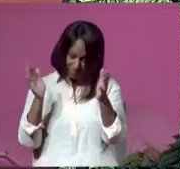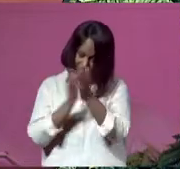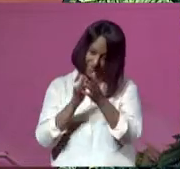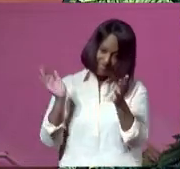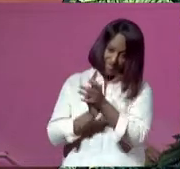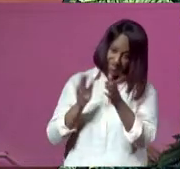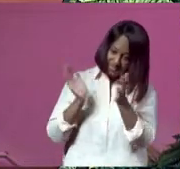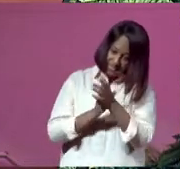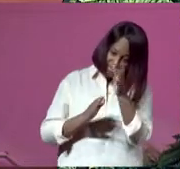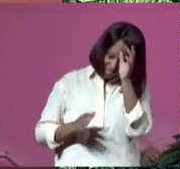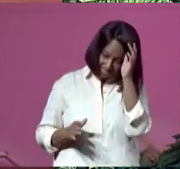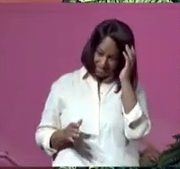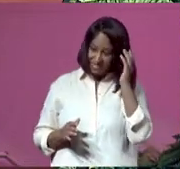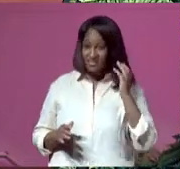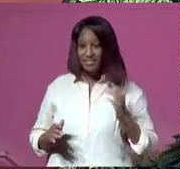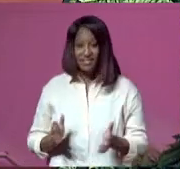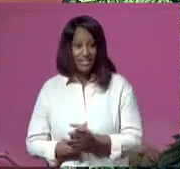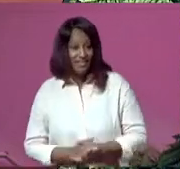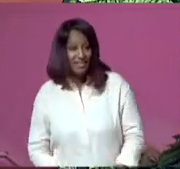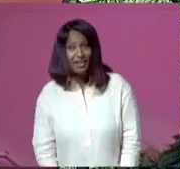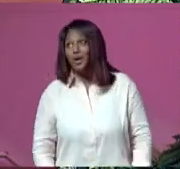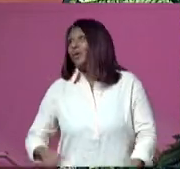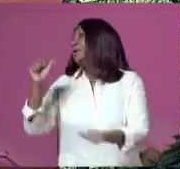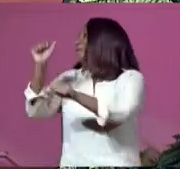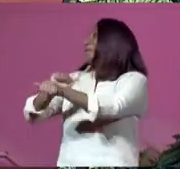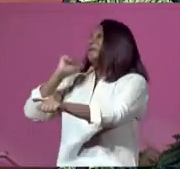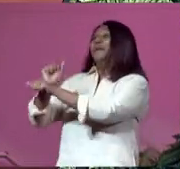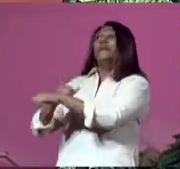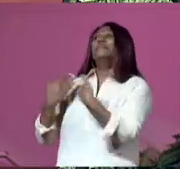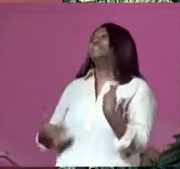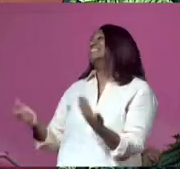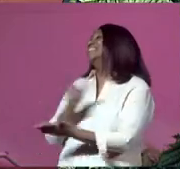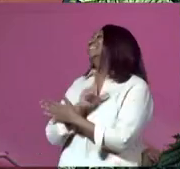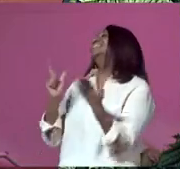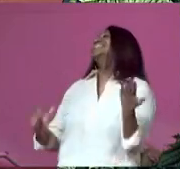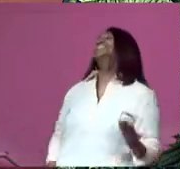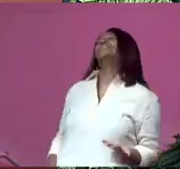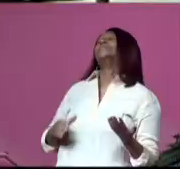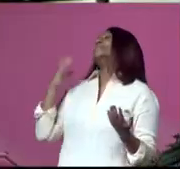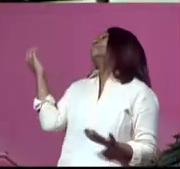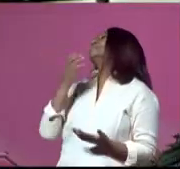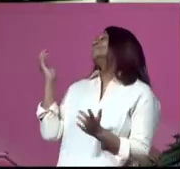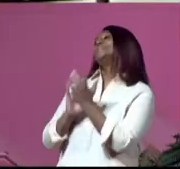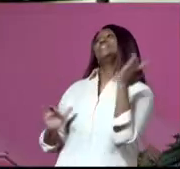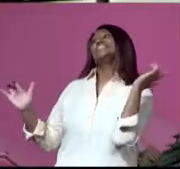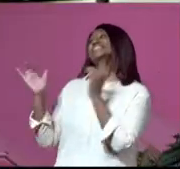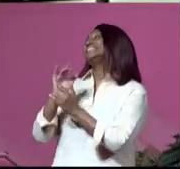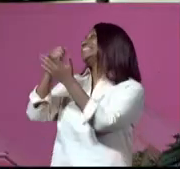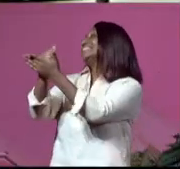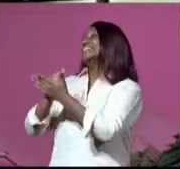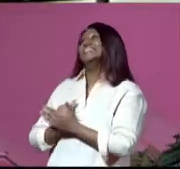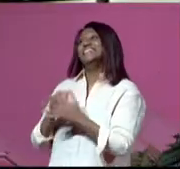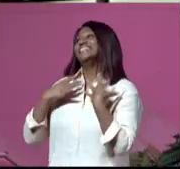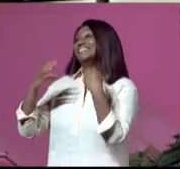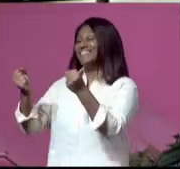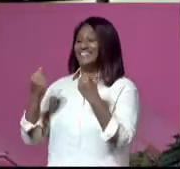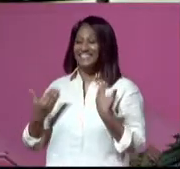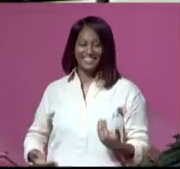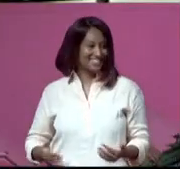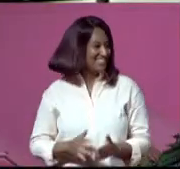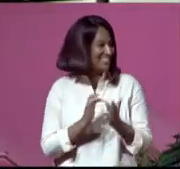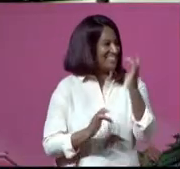You ought to just throw your head back and just yell, work on me, Lord. Work on me. Jesus wants to fix the